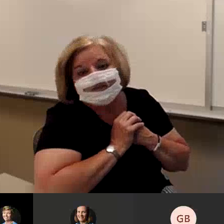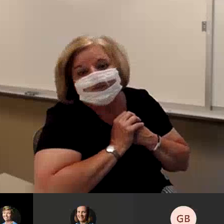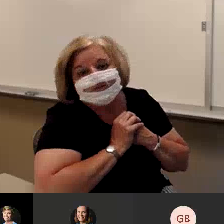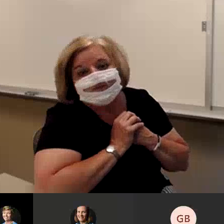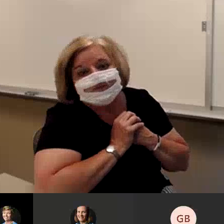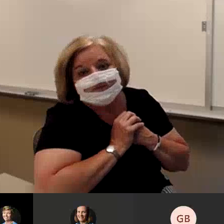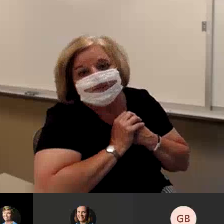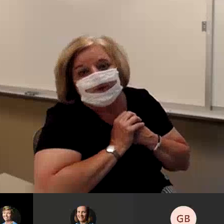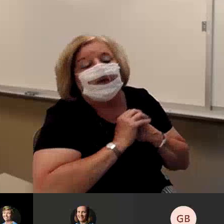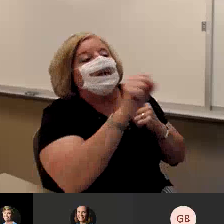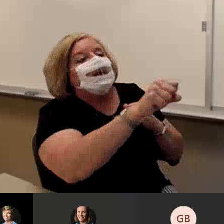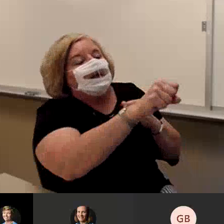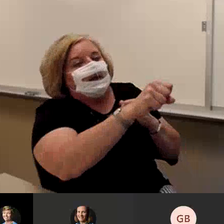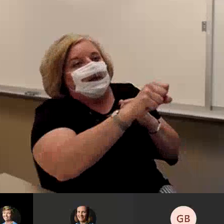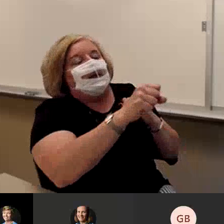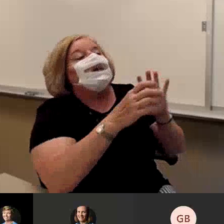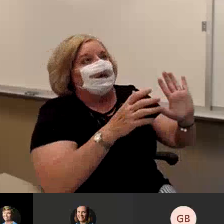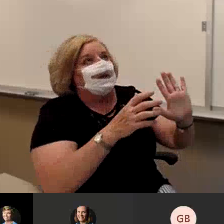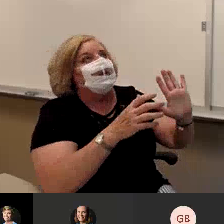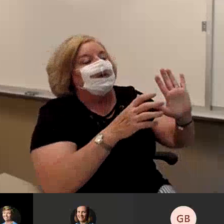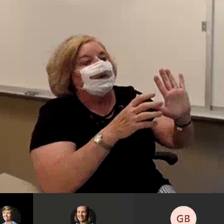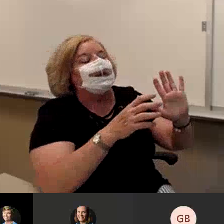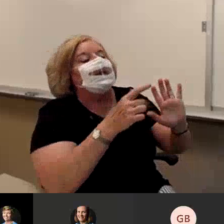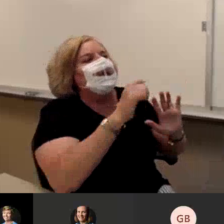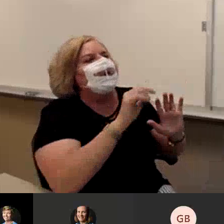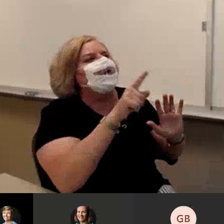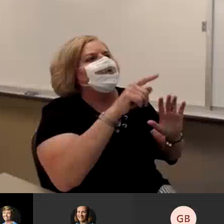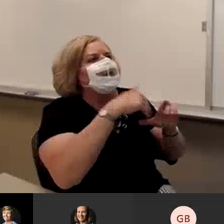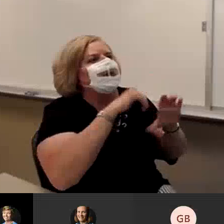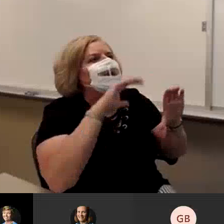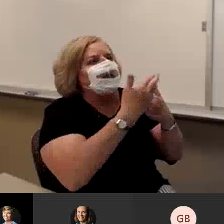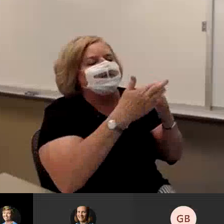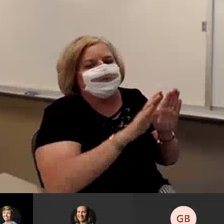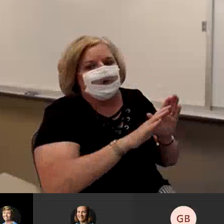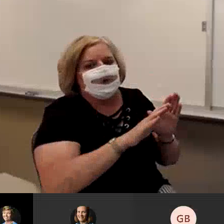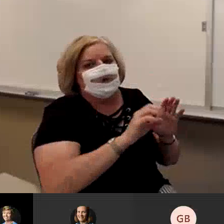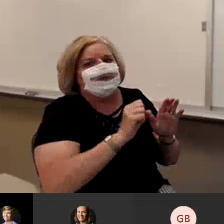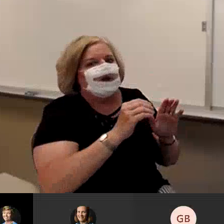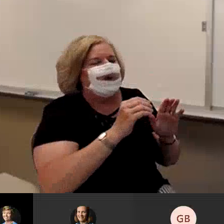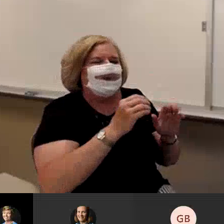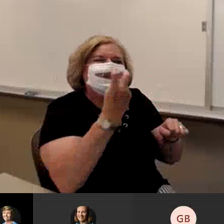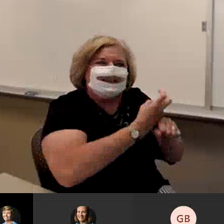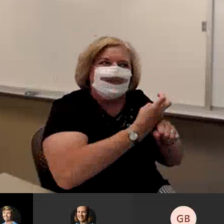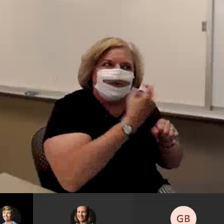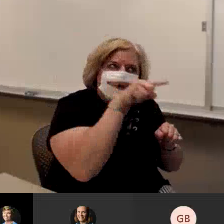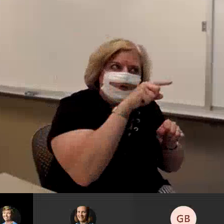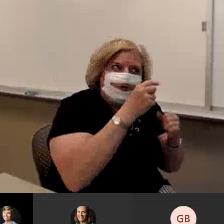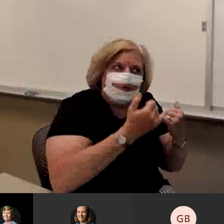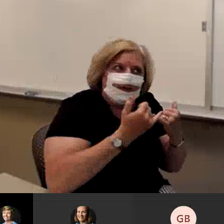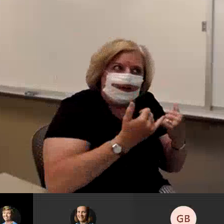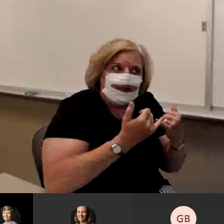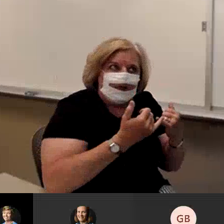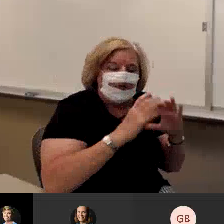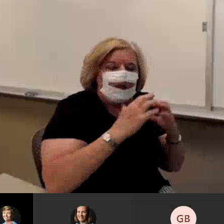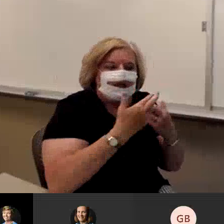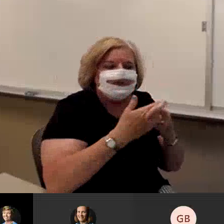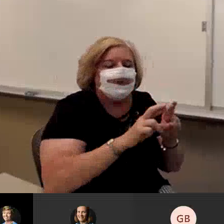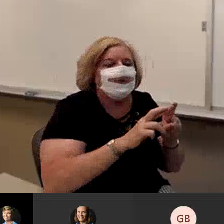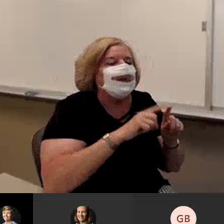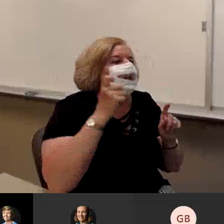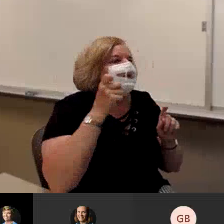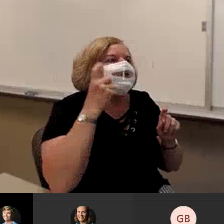Attaching it. Yeah, so because Gary, you're in a classroom, so it's going to be a little different